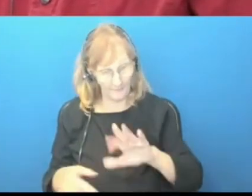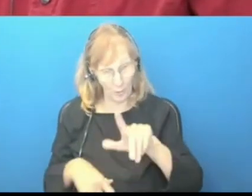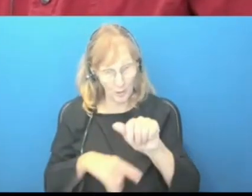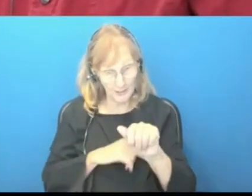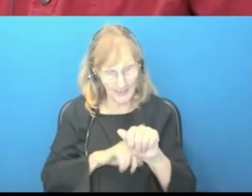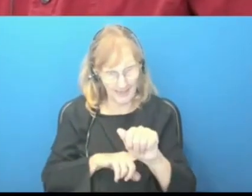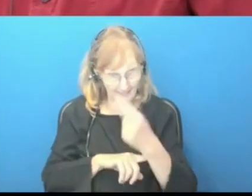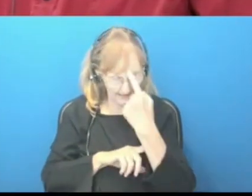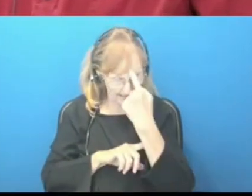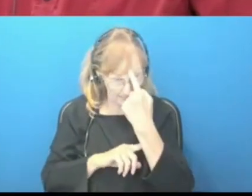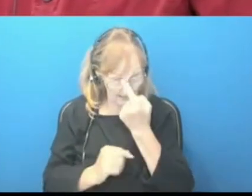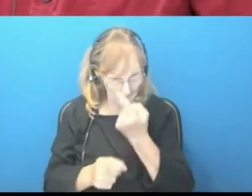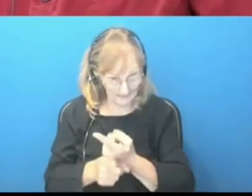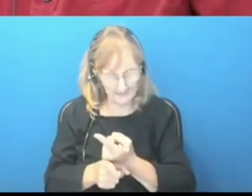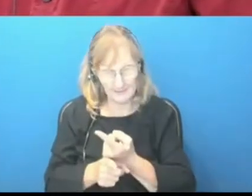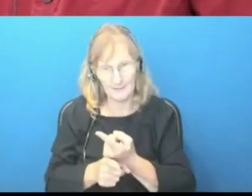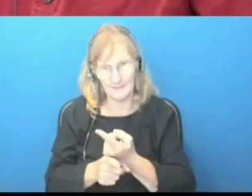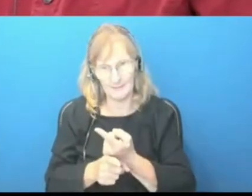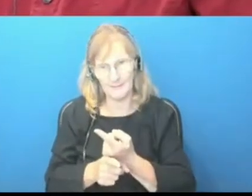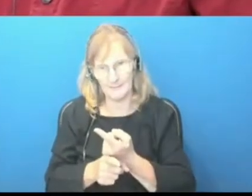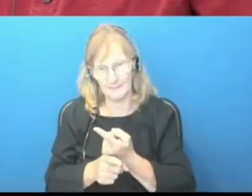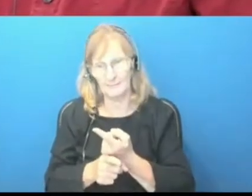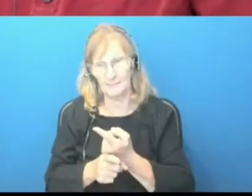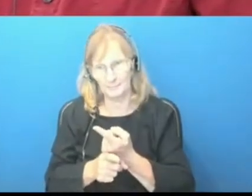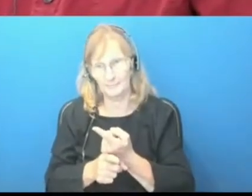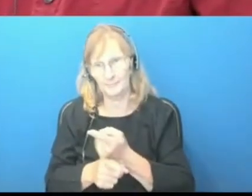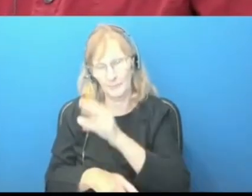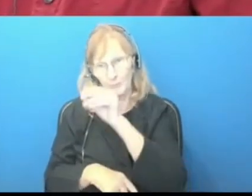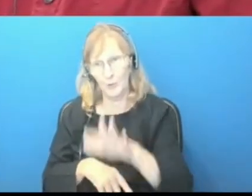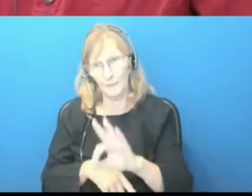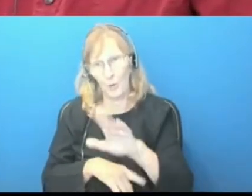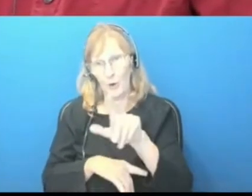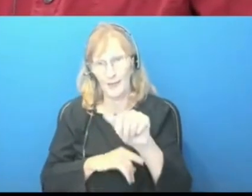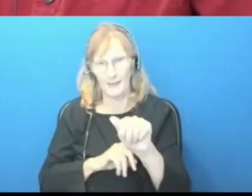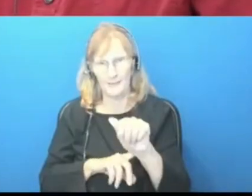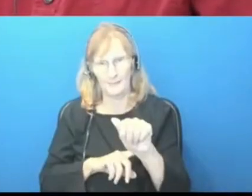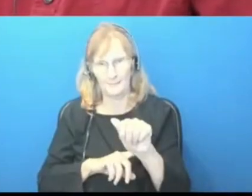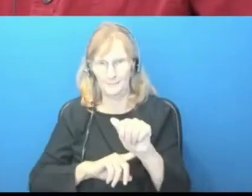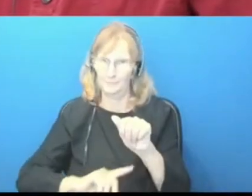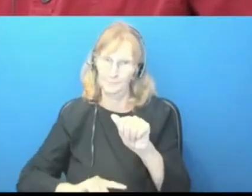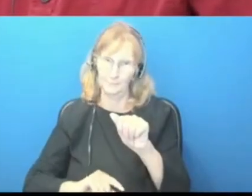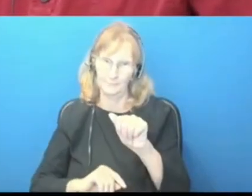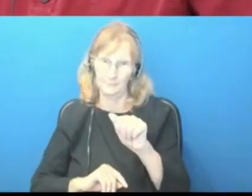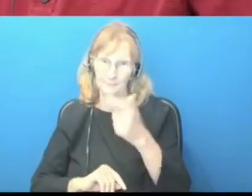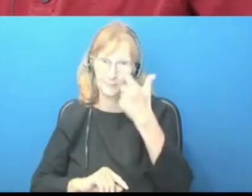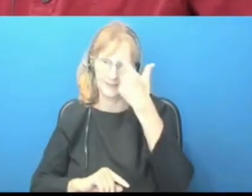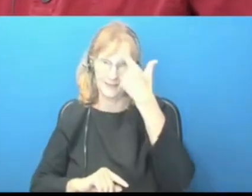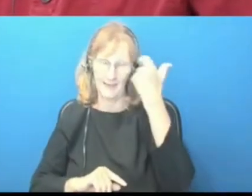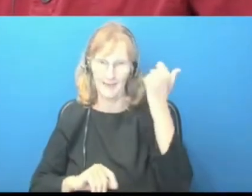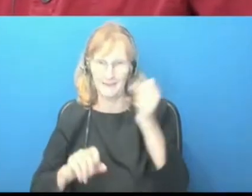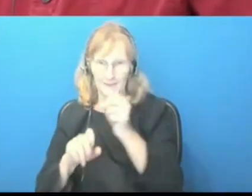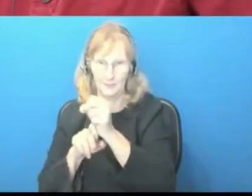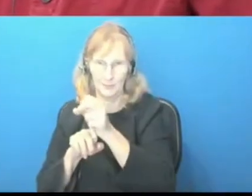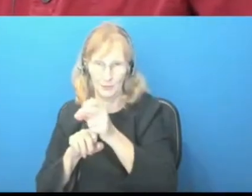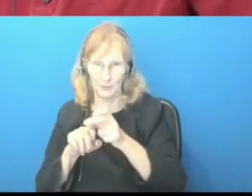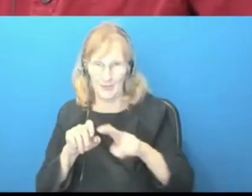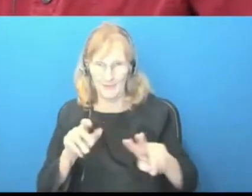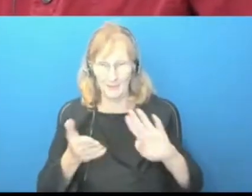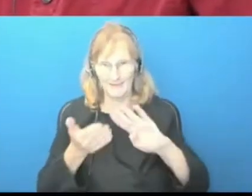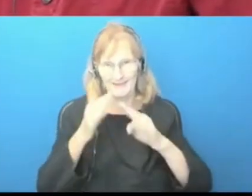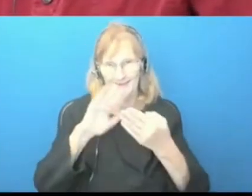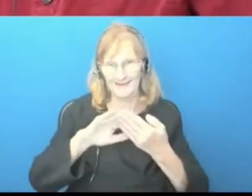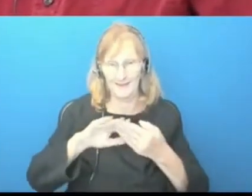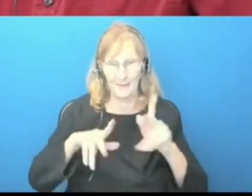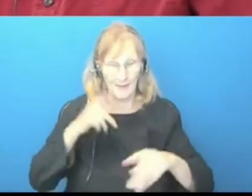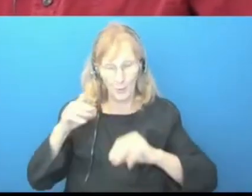Florida. Yeah, moved to Florida. He moved to Florida. Yes, because we're a transitional city, and so people move all